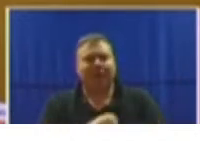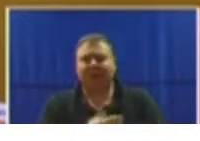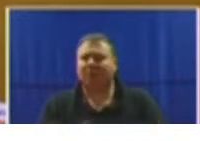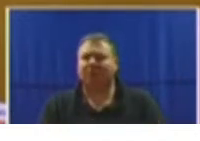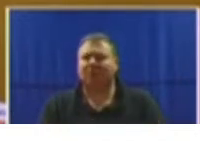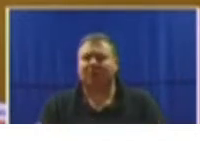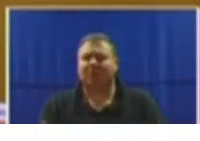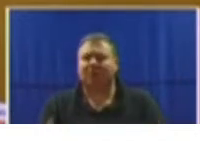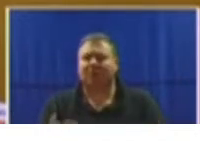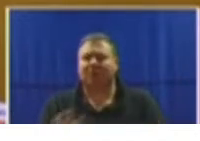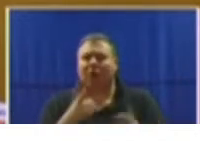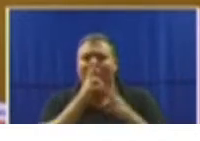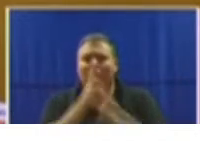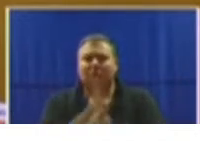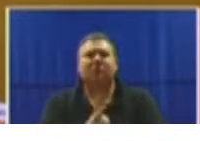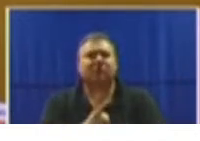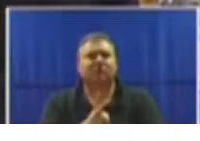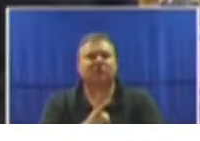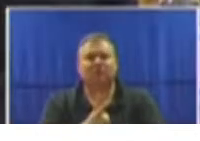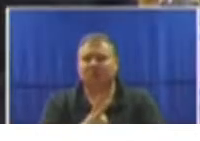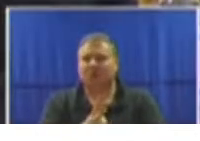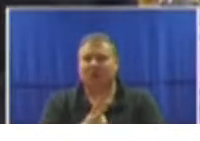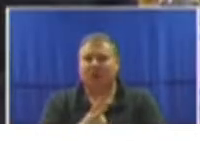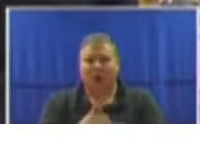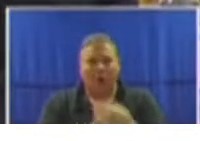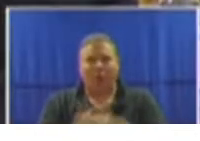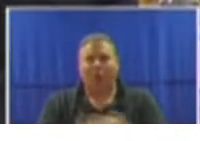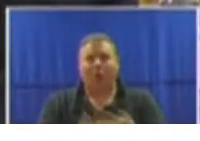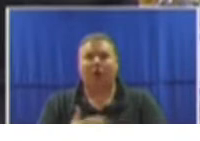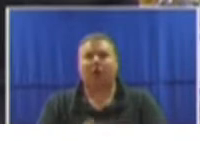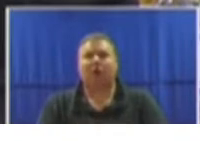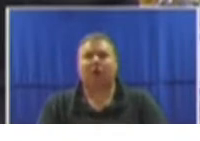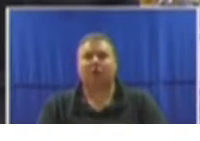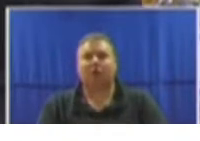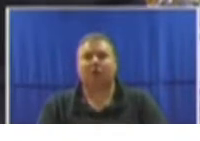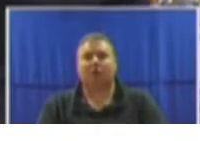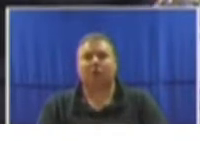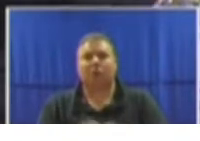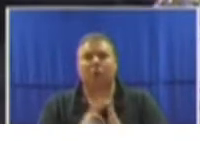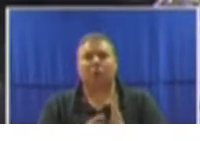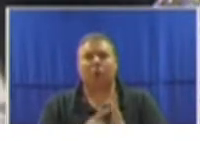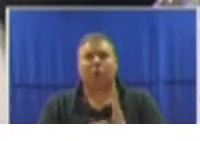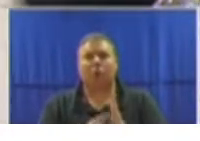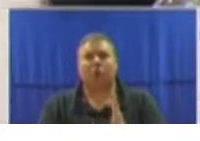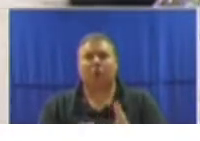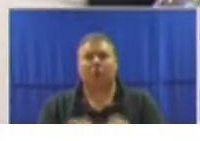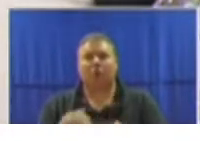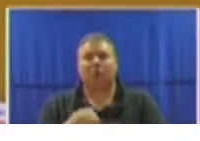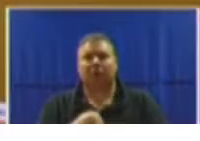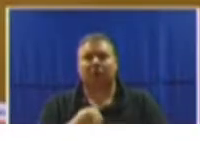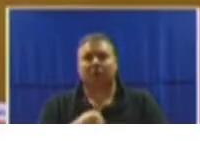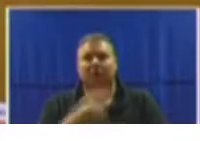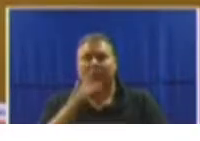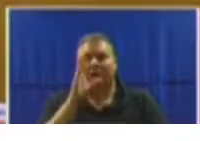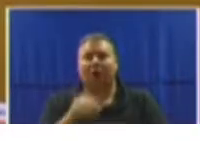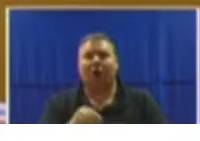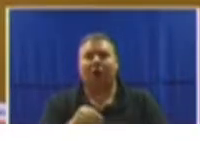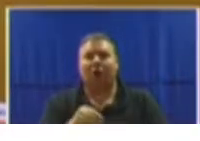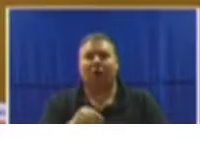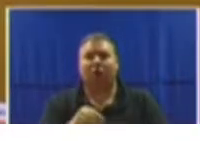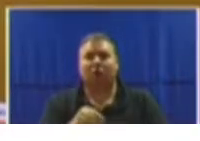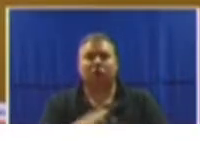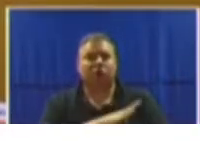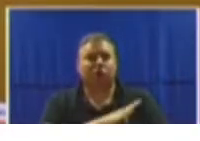honestly, I will not tolerate what is happening. In terms of the rules, I will request the Sergeant at Arms, if it repeats